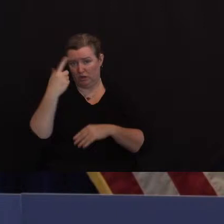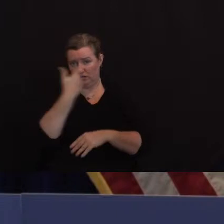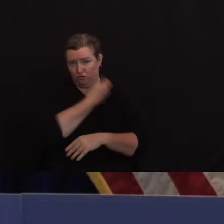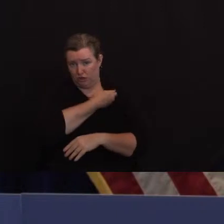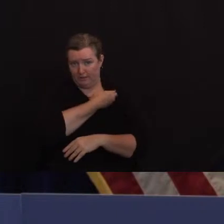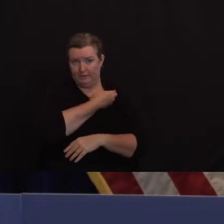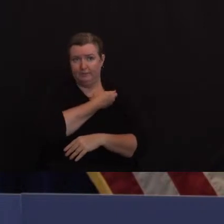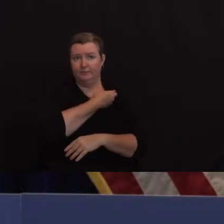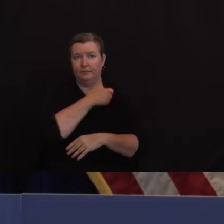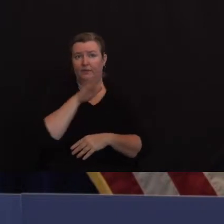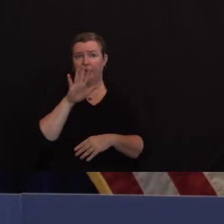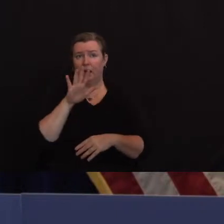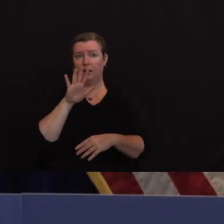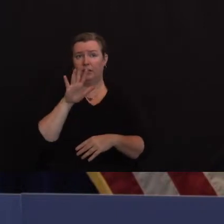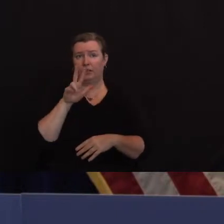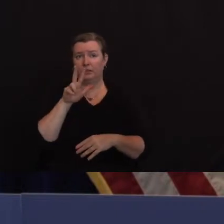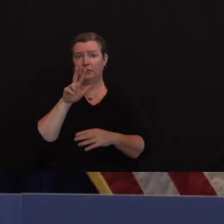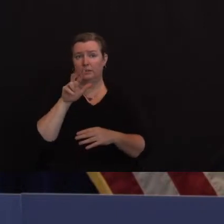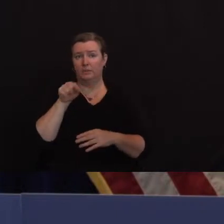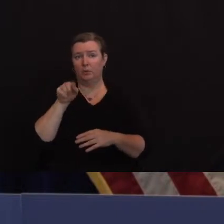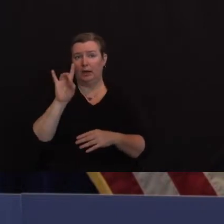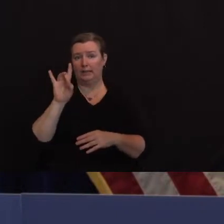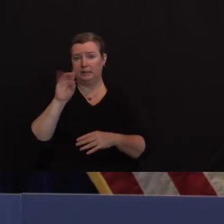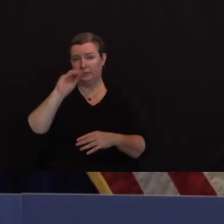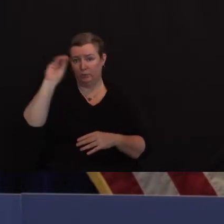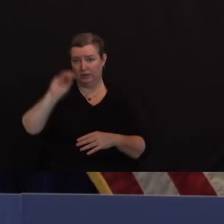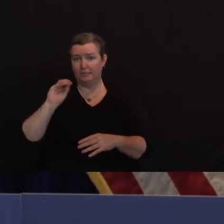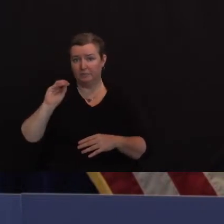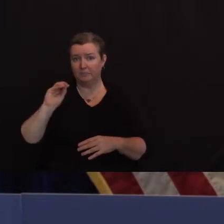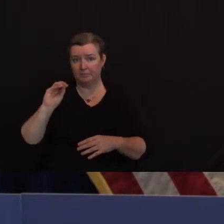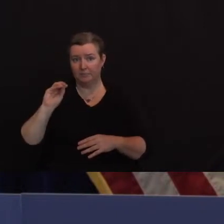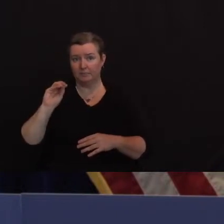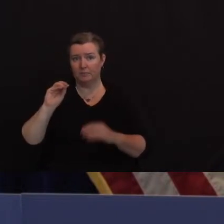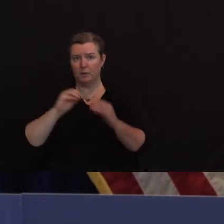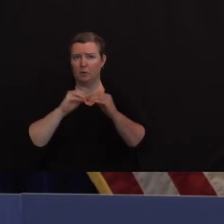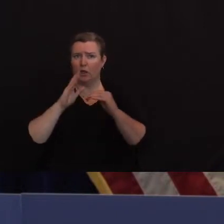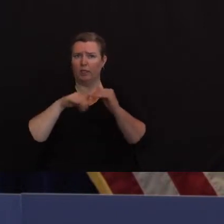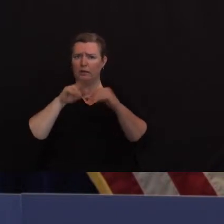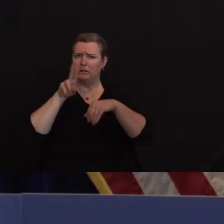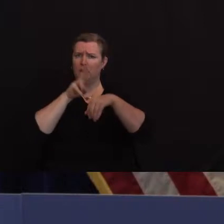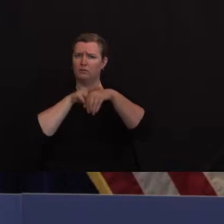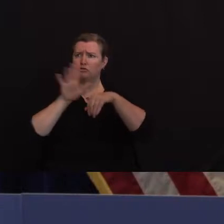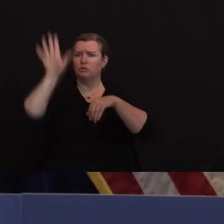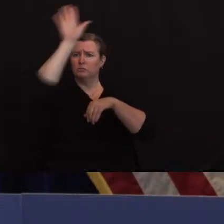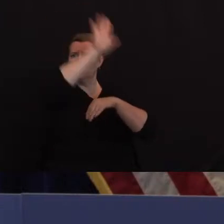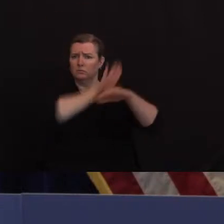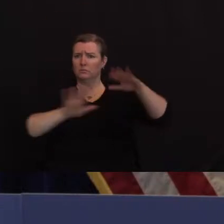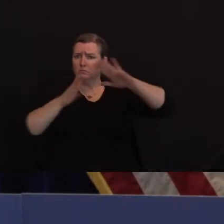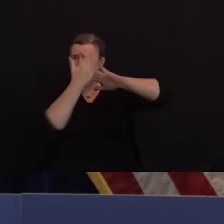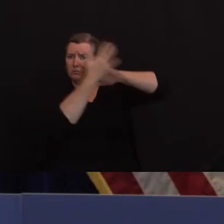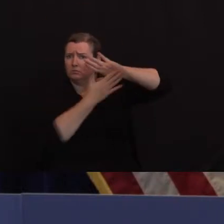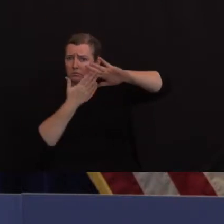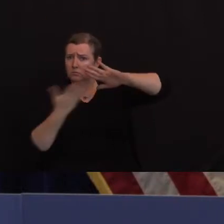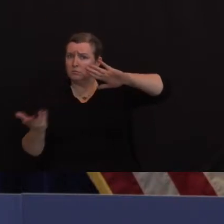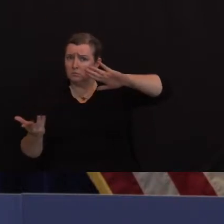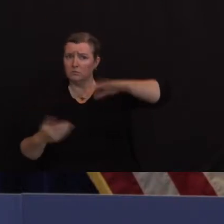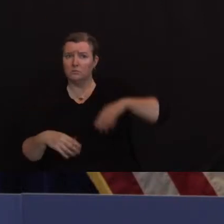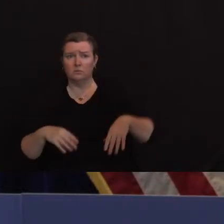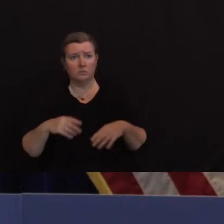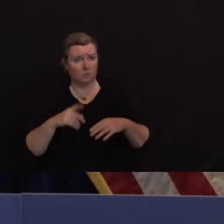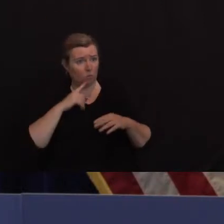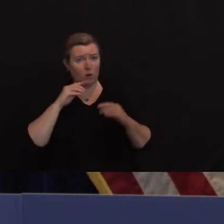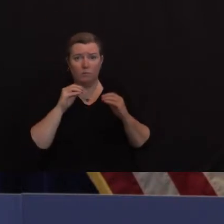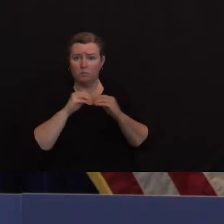53.8%. That's above the national rate of 50%, but we must do better. And because we still have more than